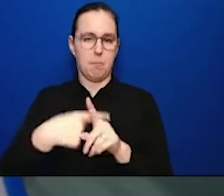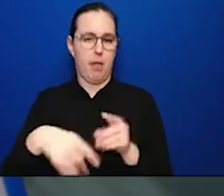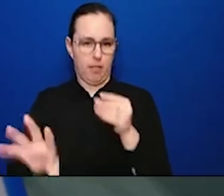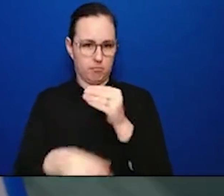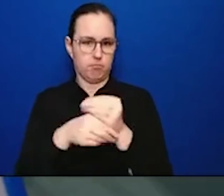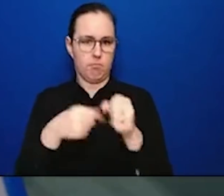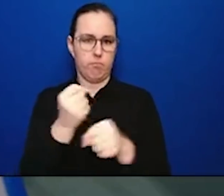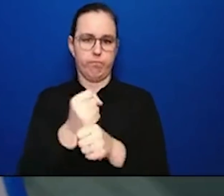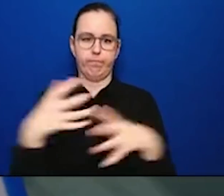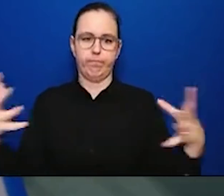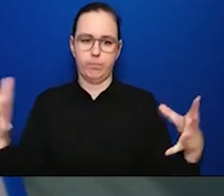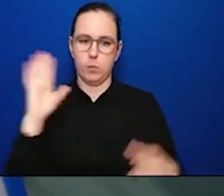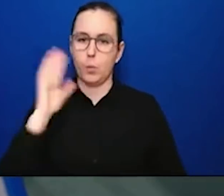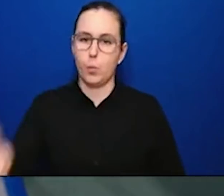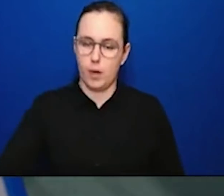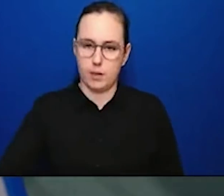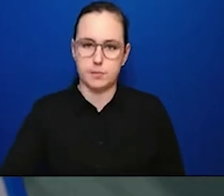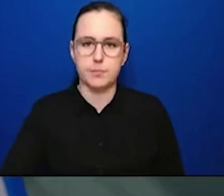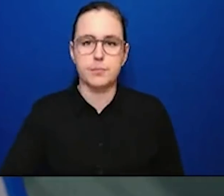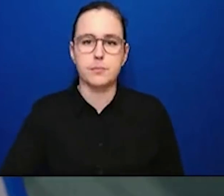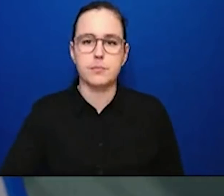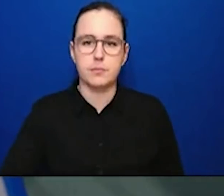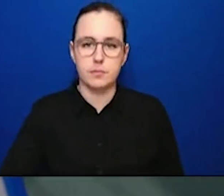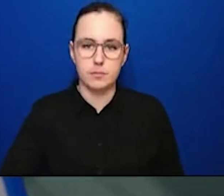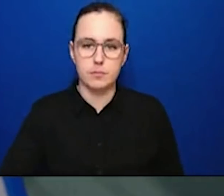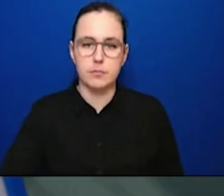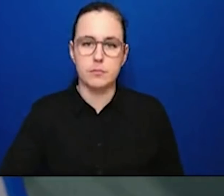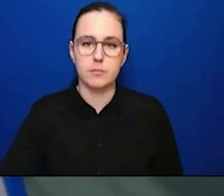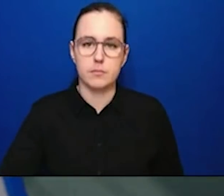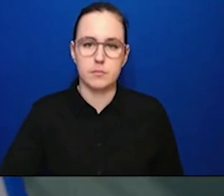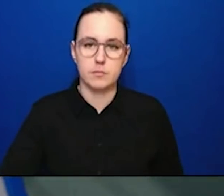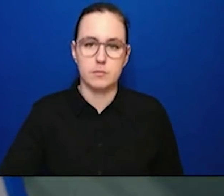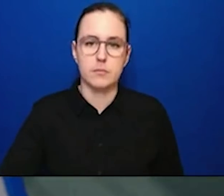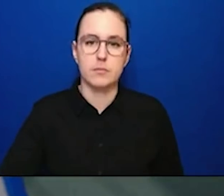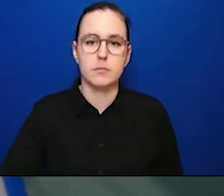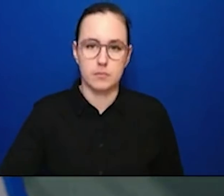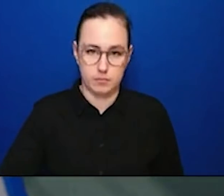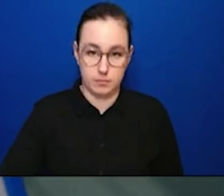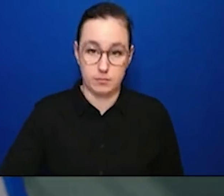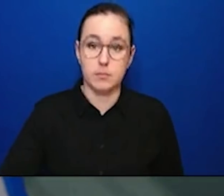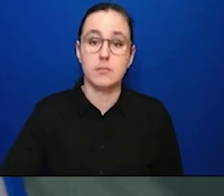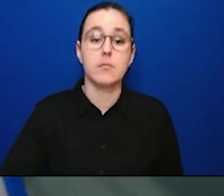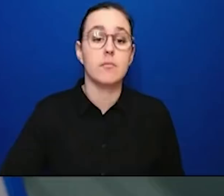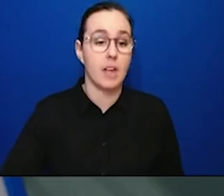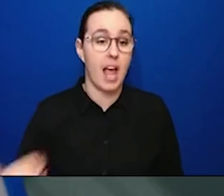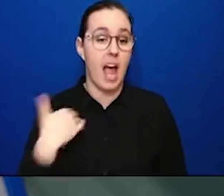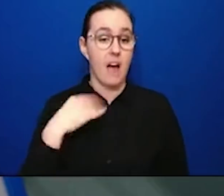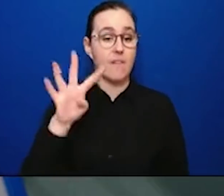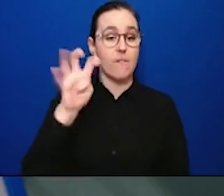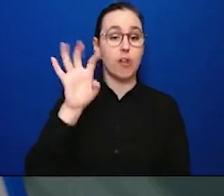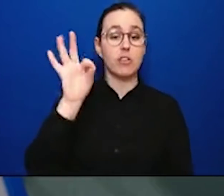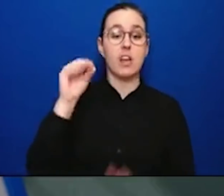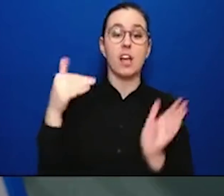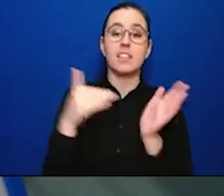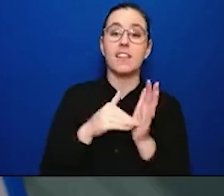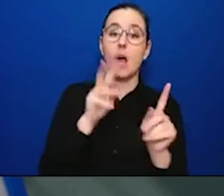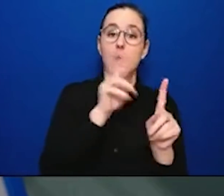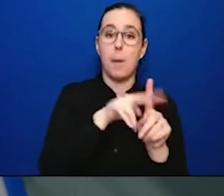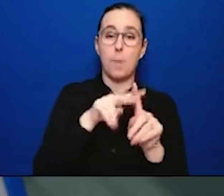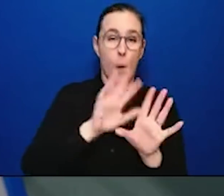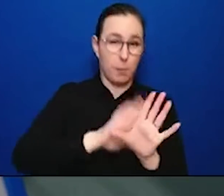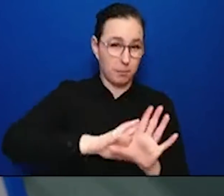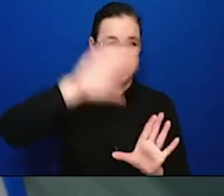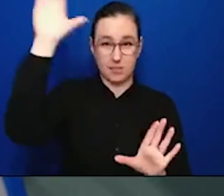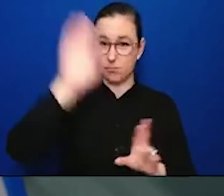open across the province. Capacity is growing on a daily basis. Newly added appointments are in pharmacies, both pharmacies and health authority